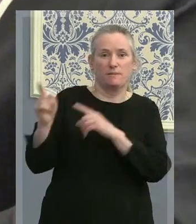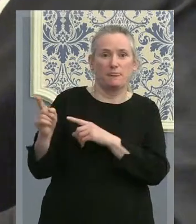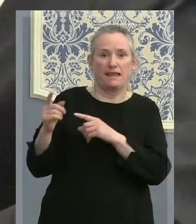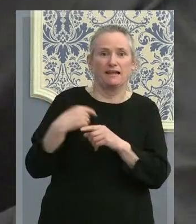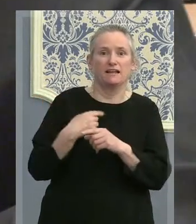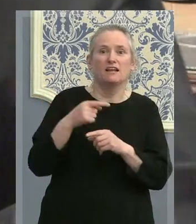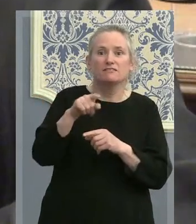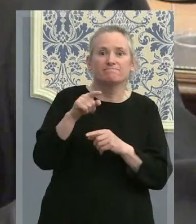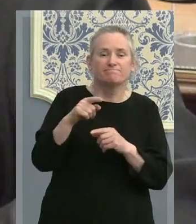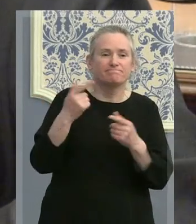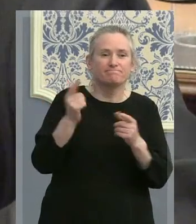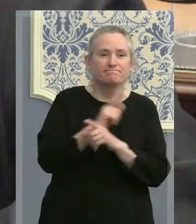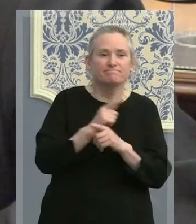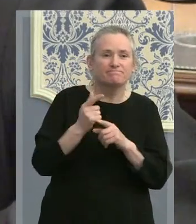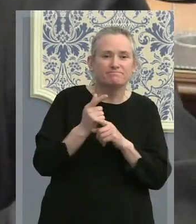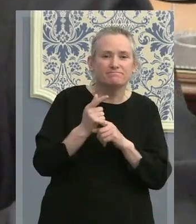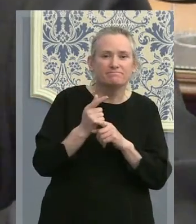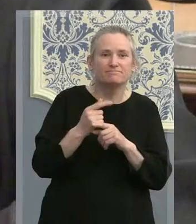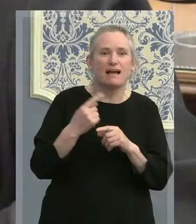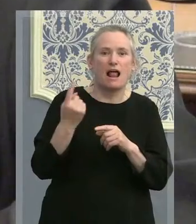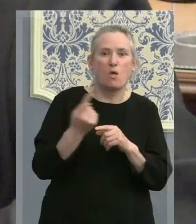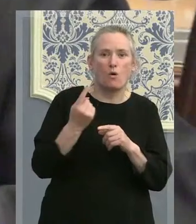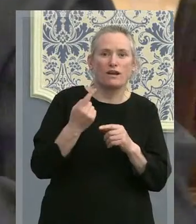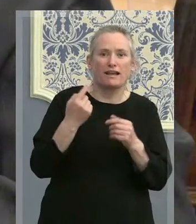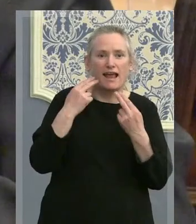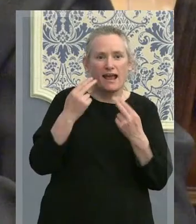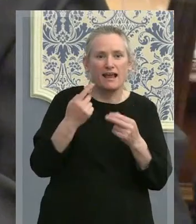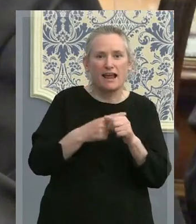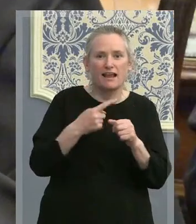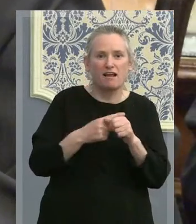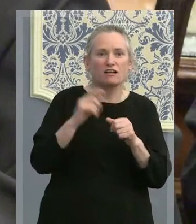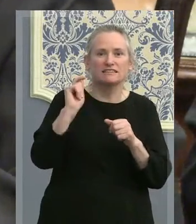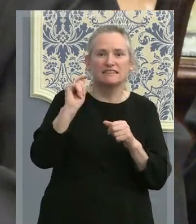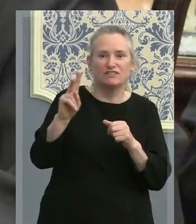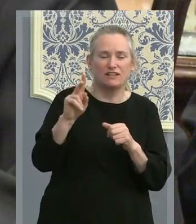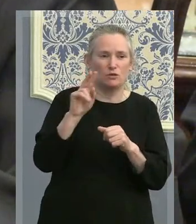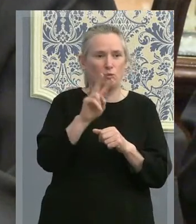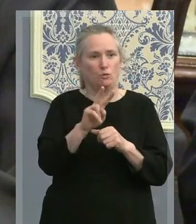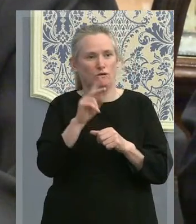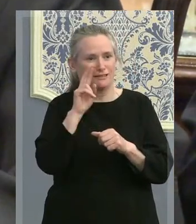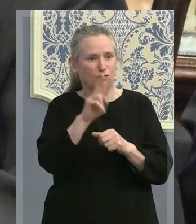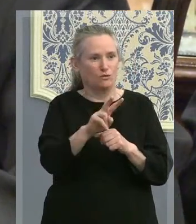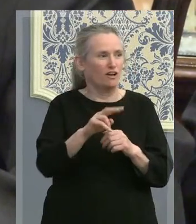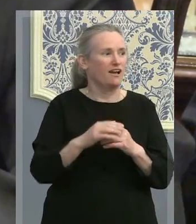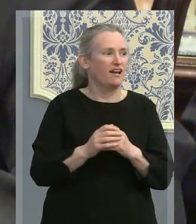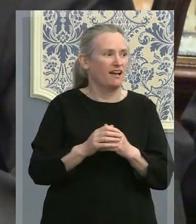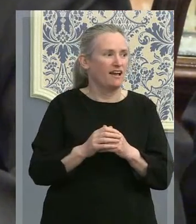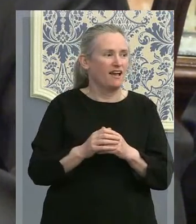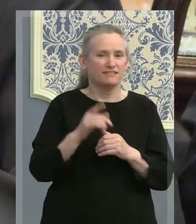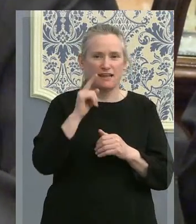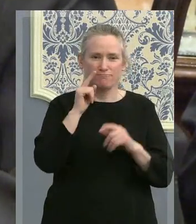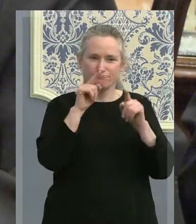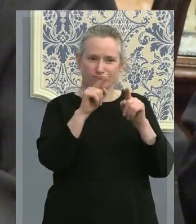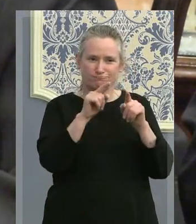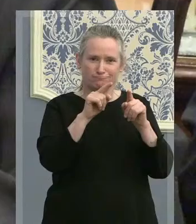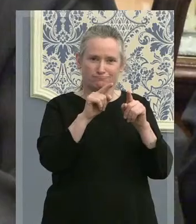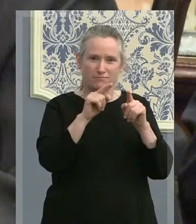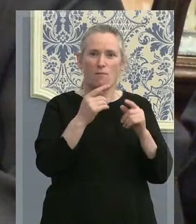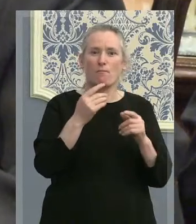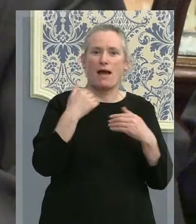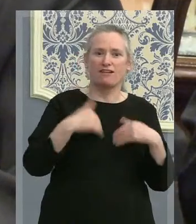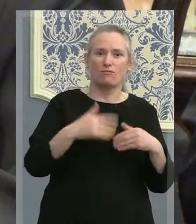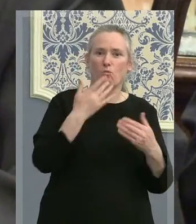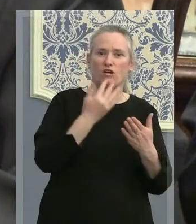were basking in the glory, okay, of Top of the Pops on the TV. And I was able to say, if that guy from Waterford made